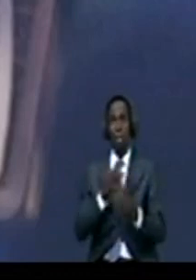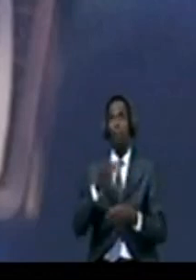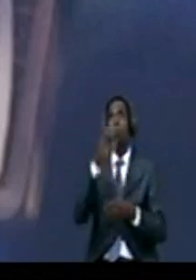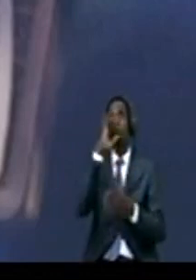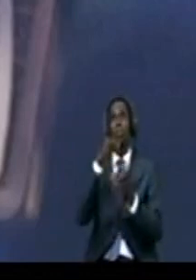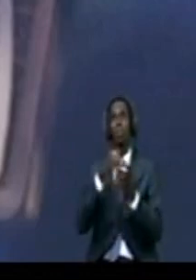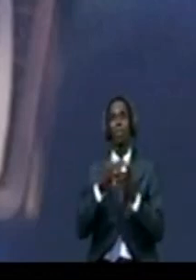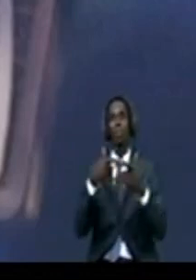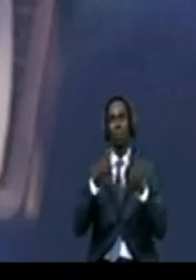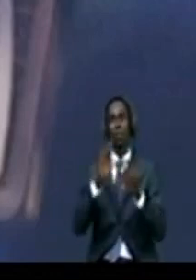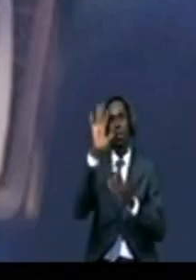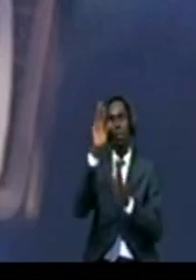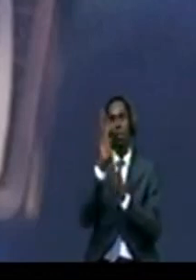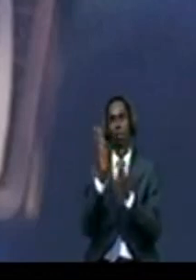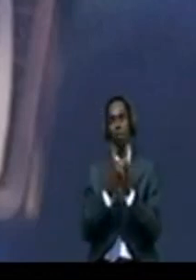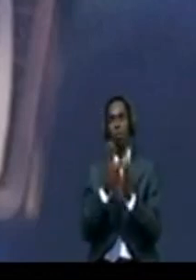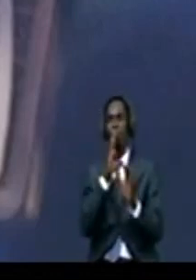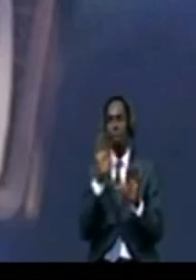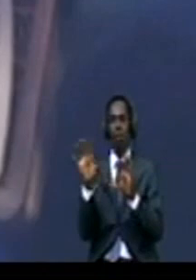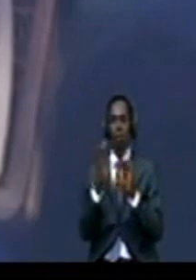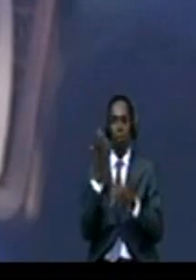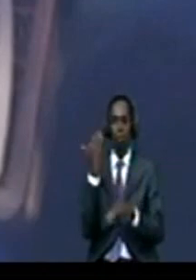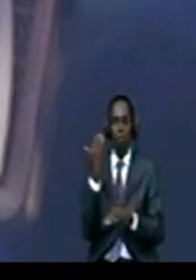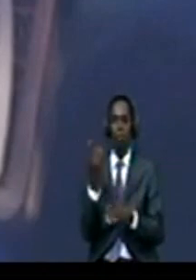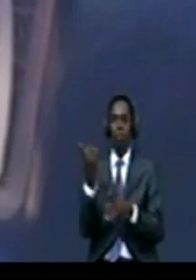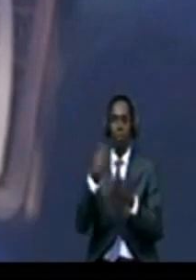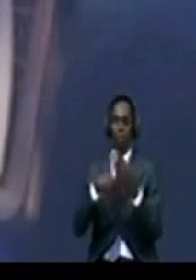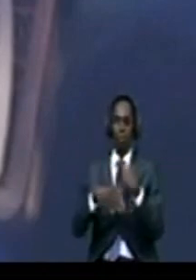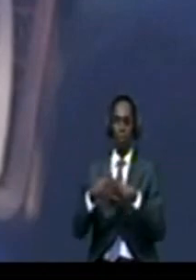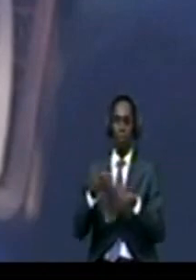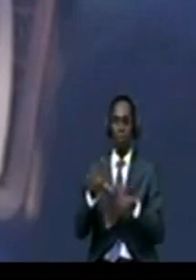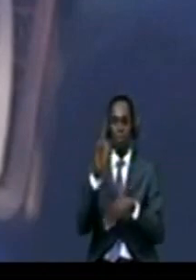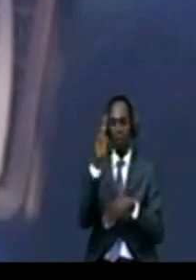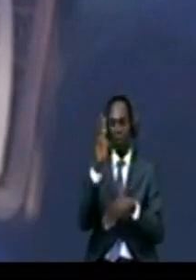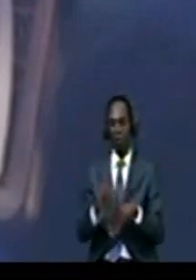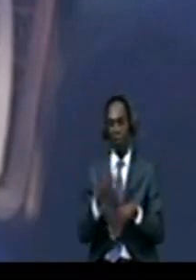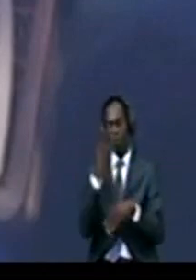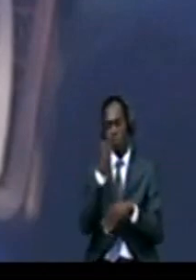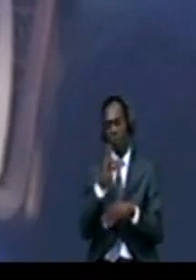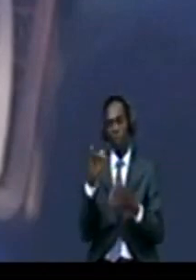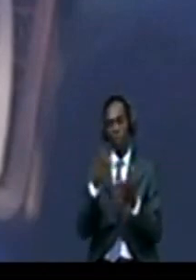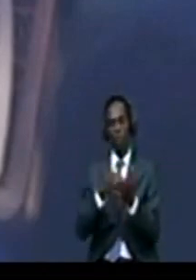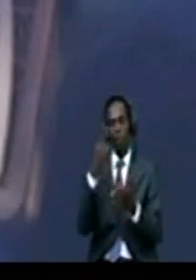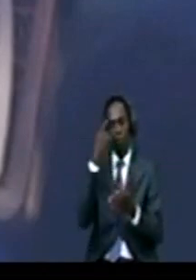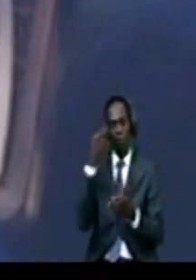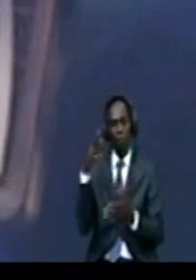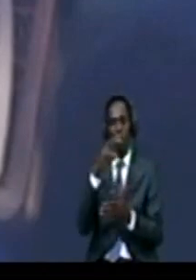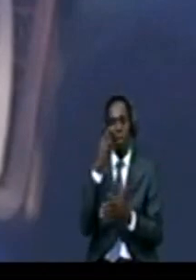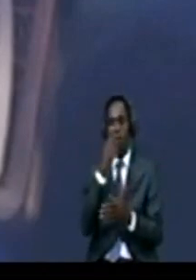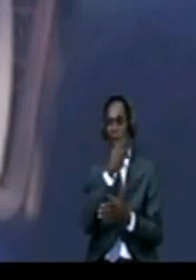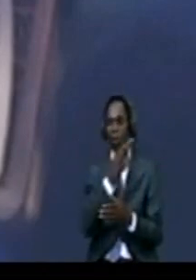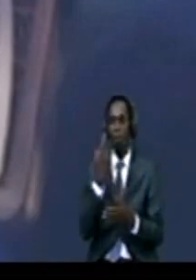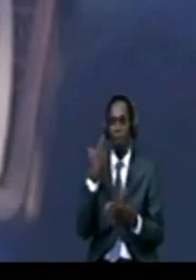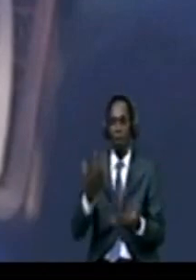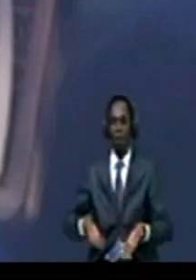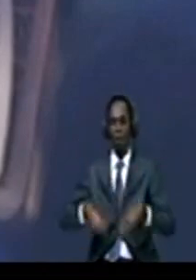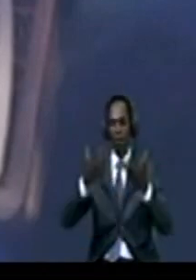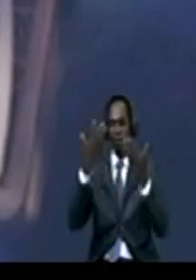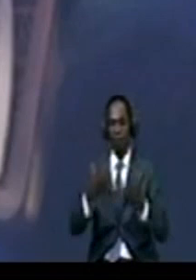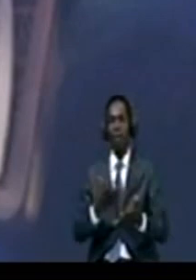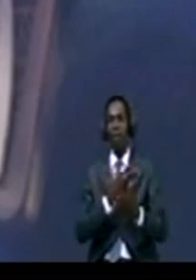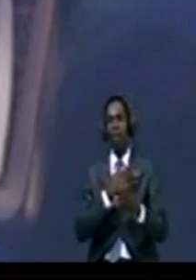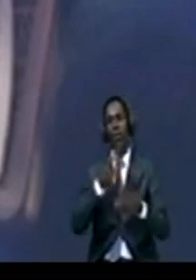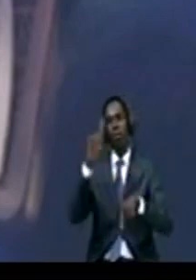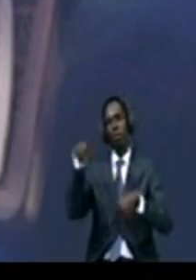done. And he came and found them asleep again, for their eyes were heavy. And he left them and went away again and prayed the third